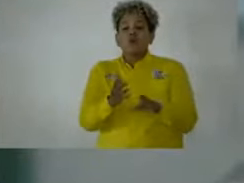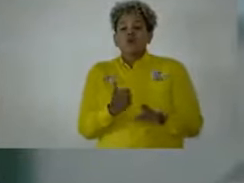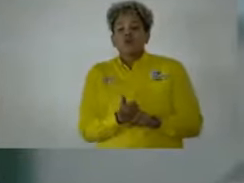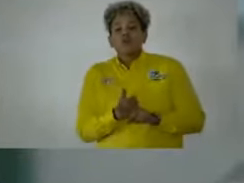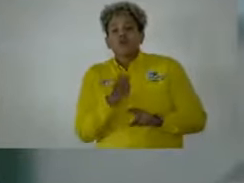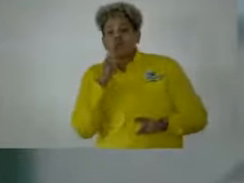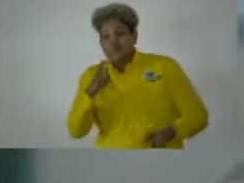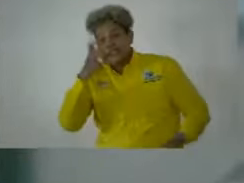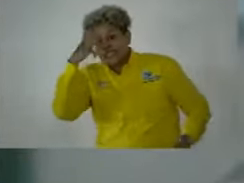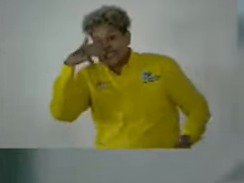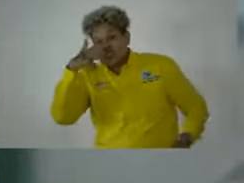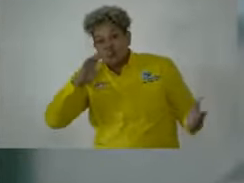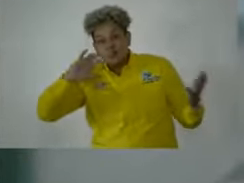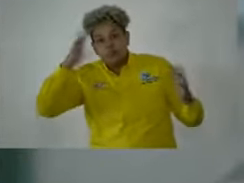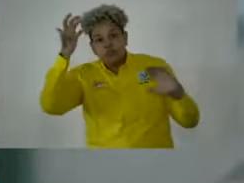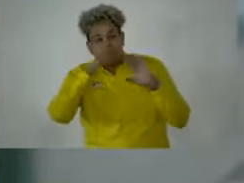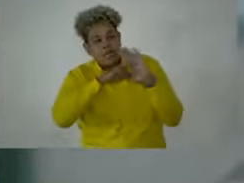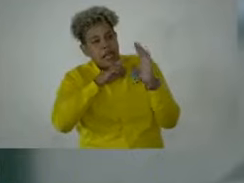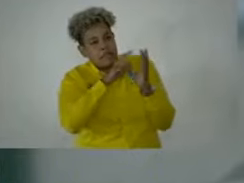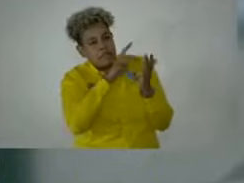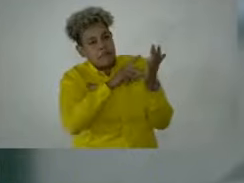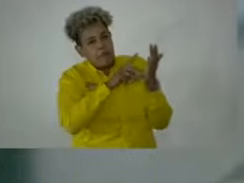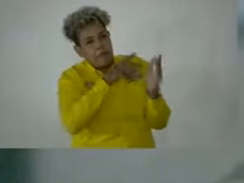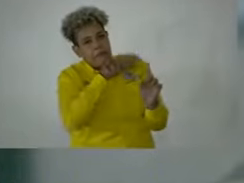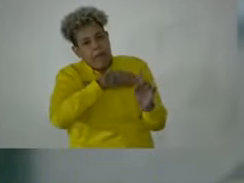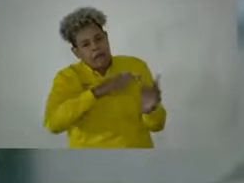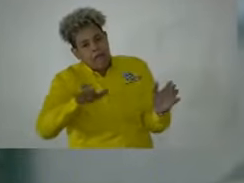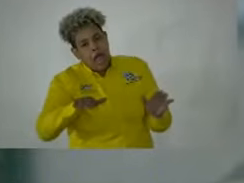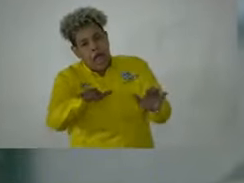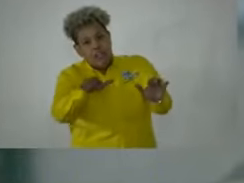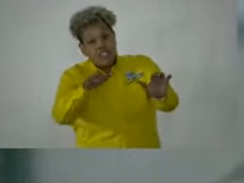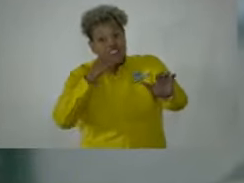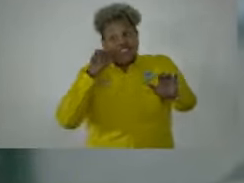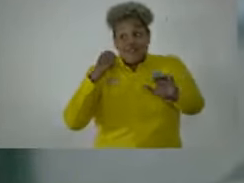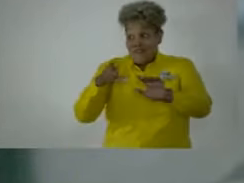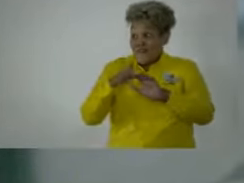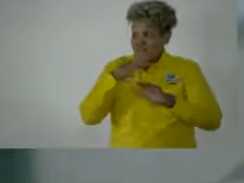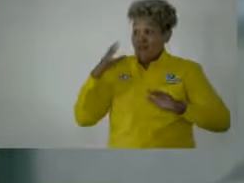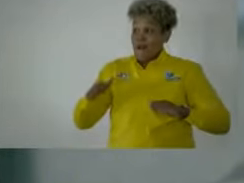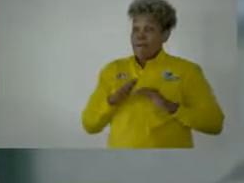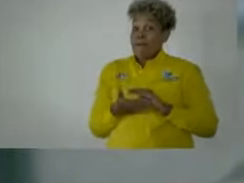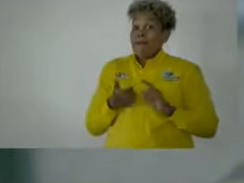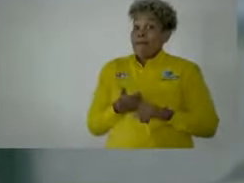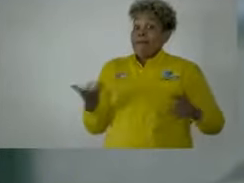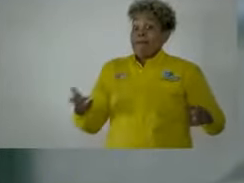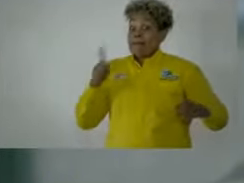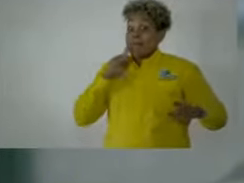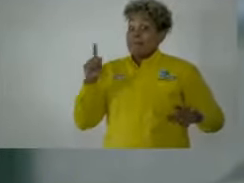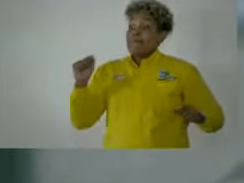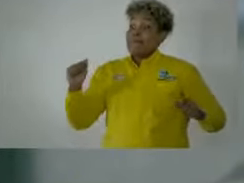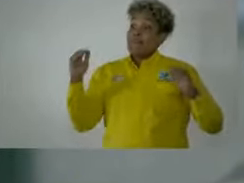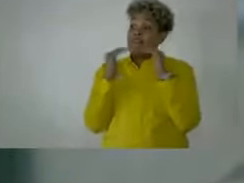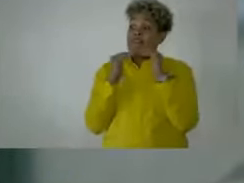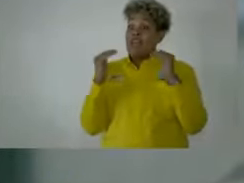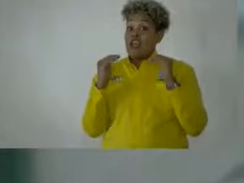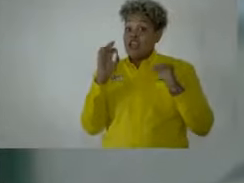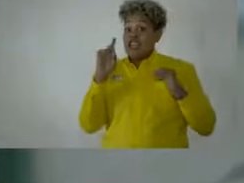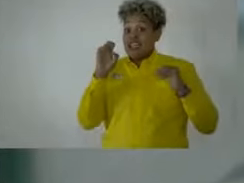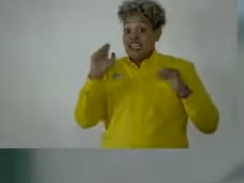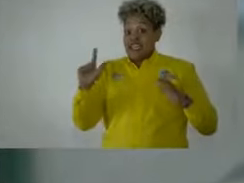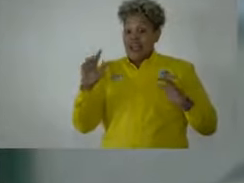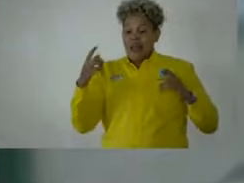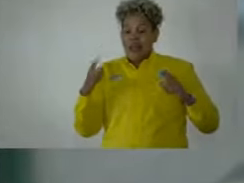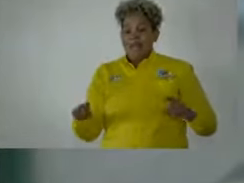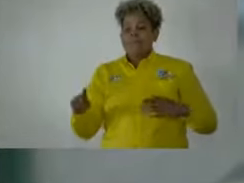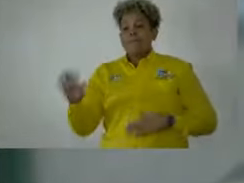a very serious and prejudicial action if the farmers of Jamaica are to get a fair deal.